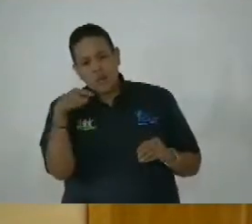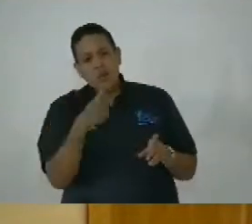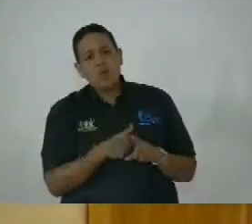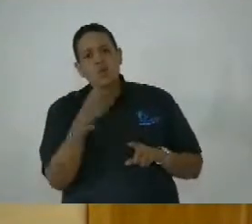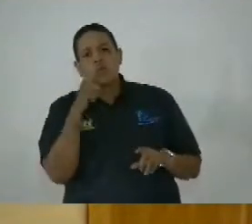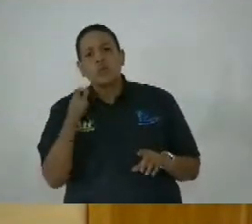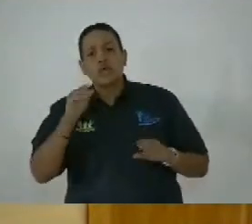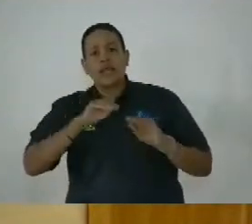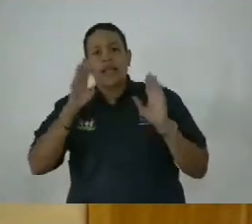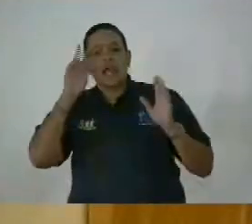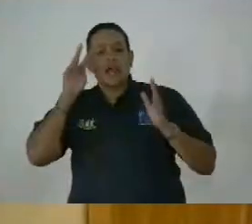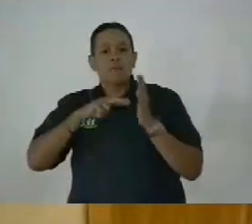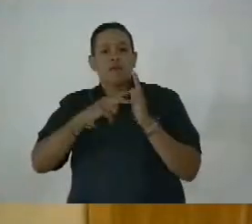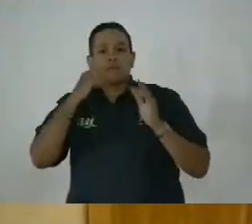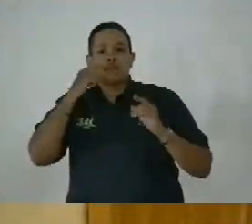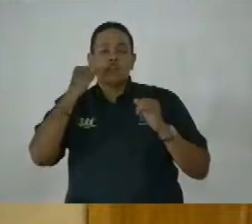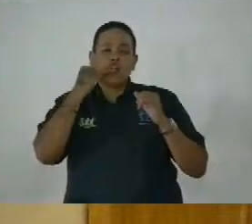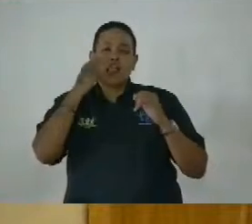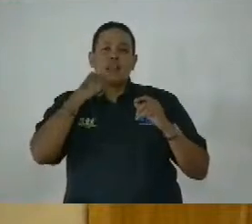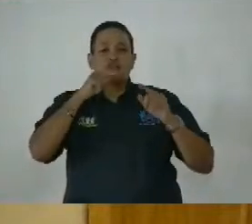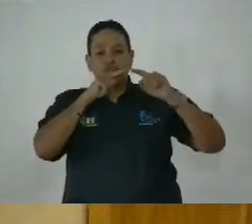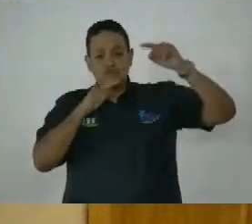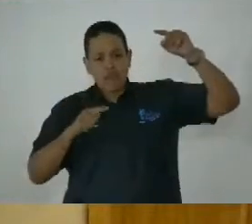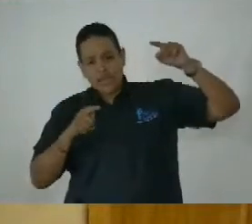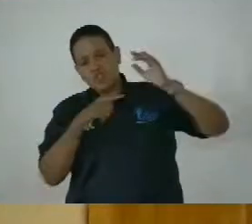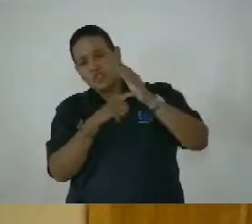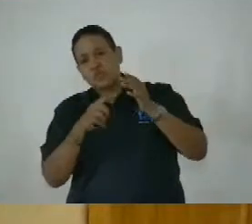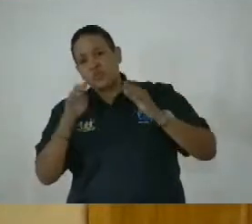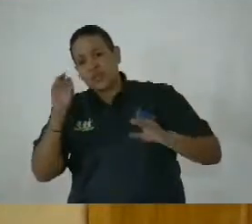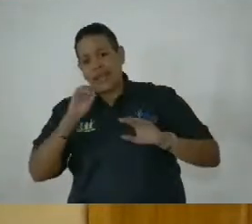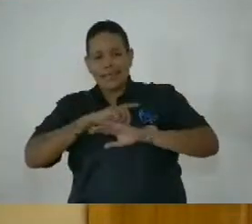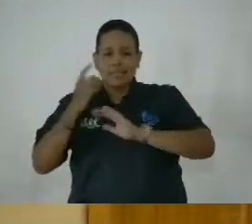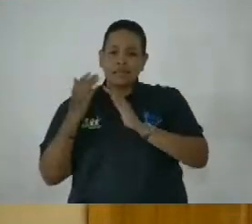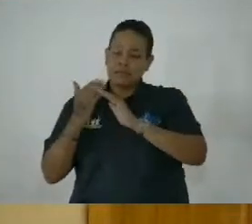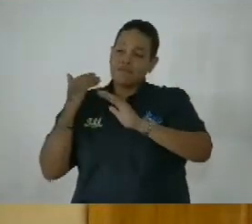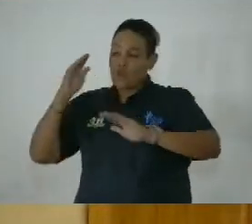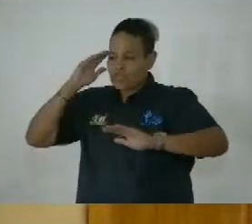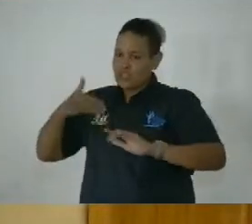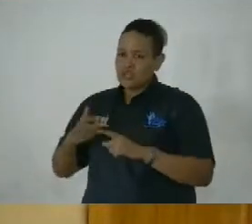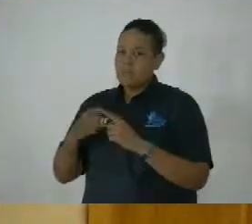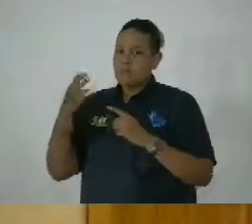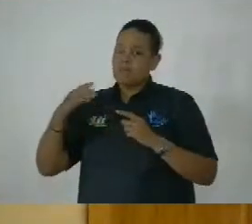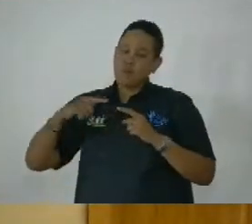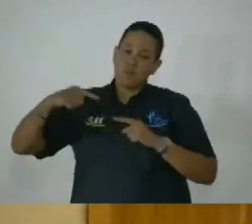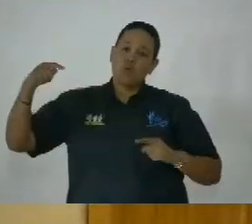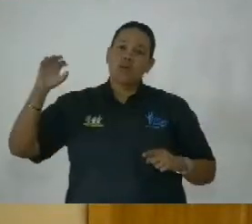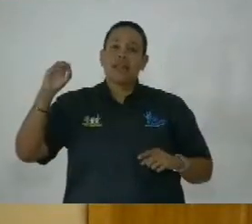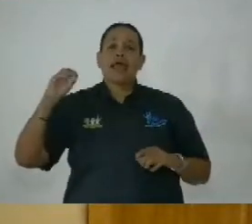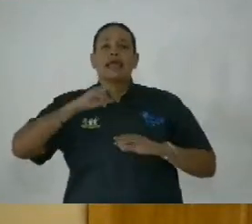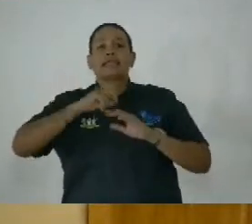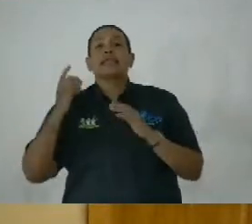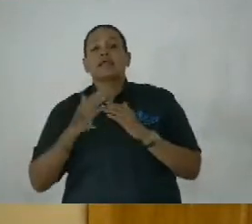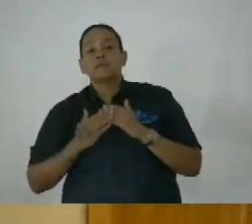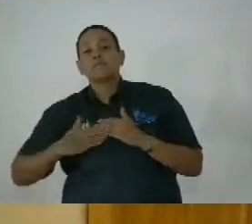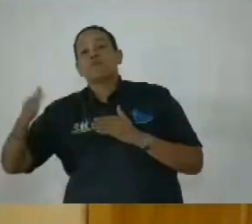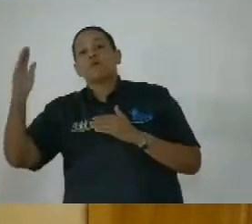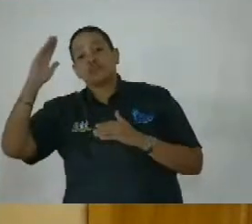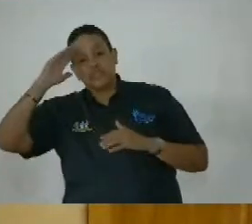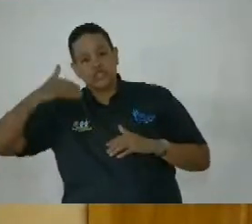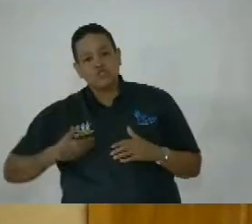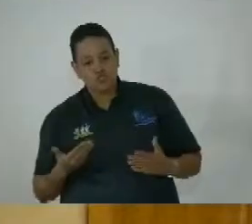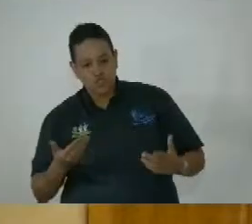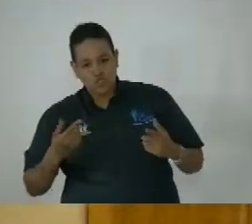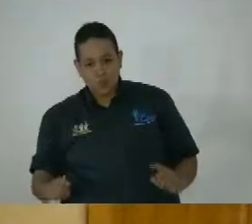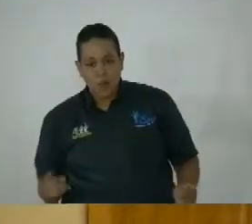clear empirical. The red line shows what was happening before, the 90 days prior to introduction, and the blue line, 90 days post the introduction.